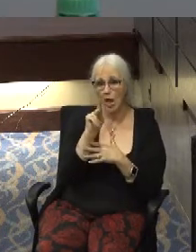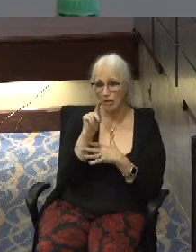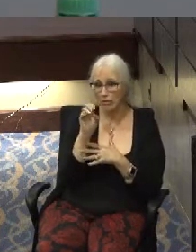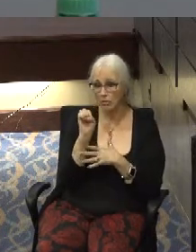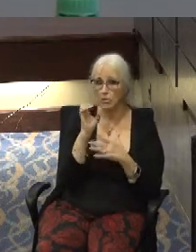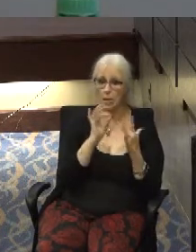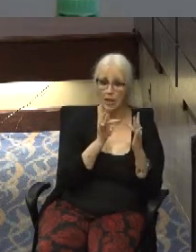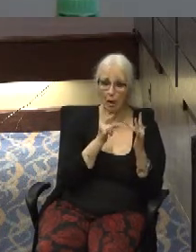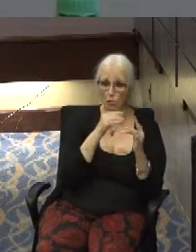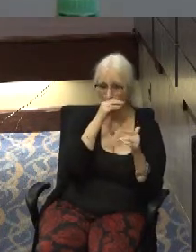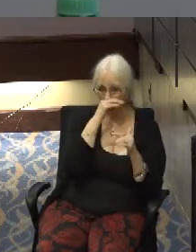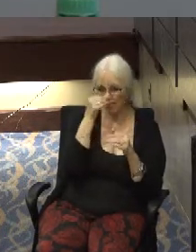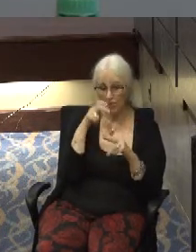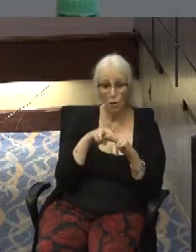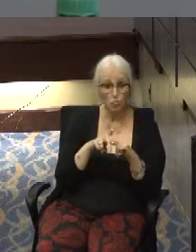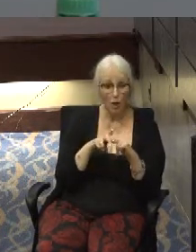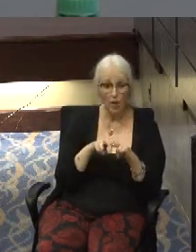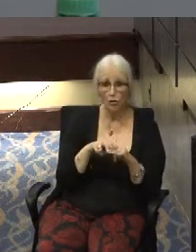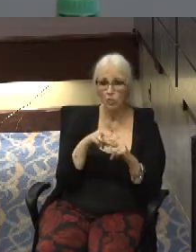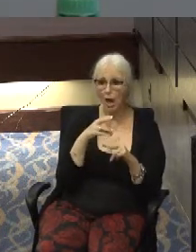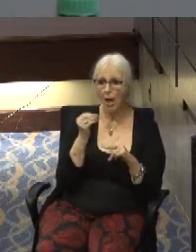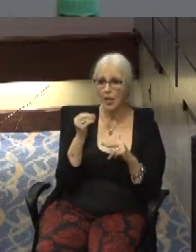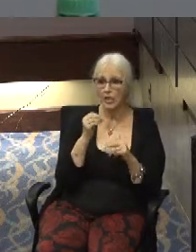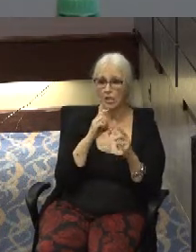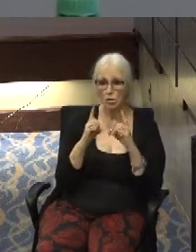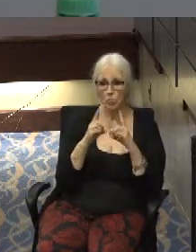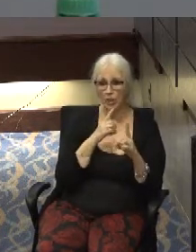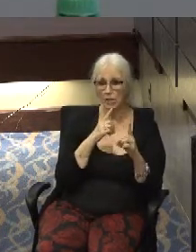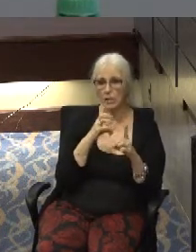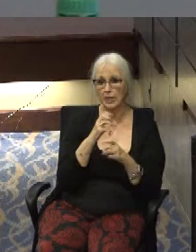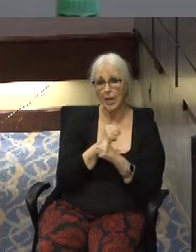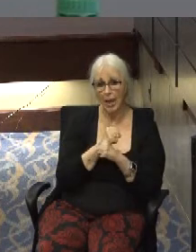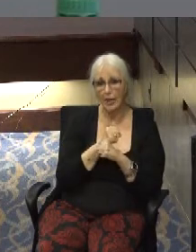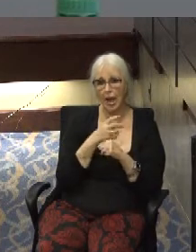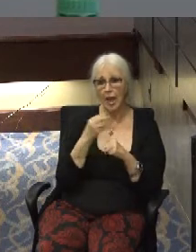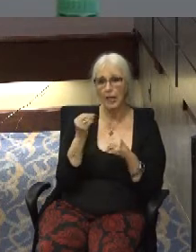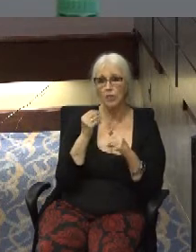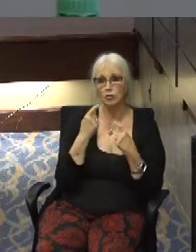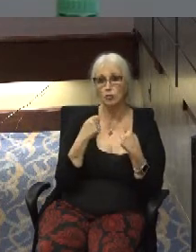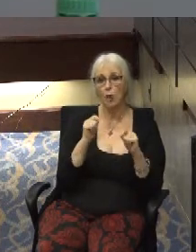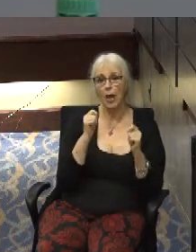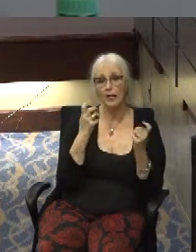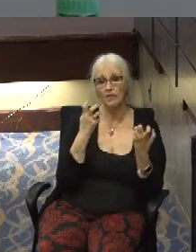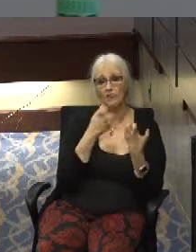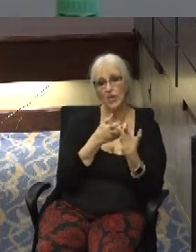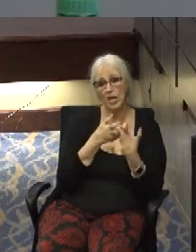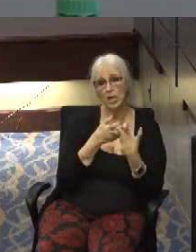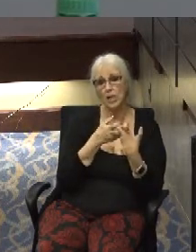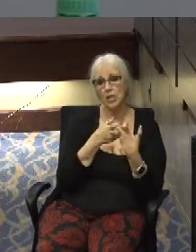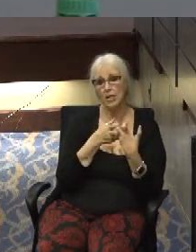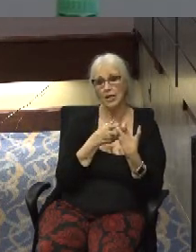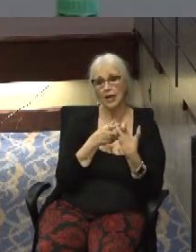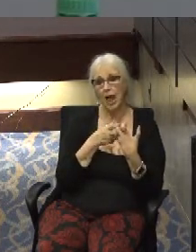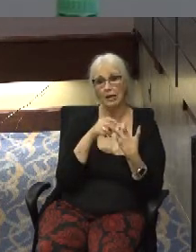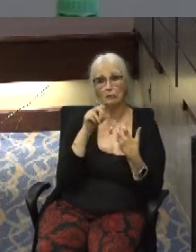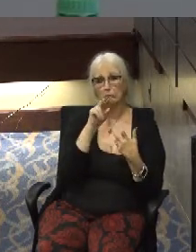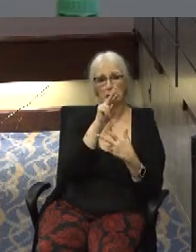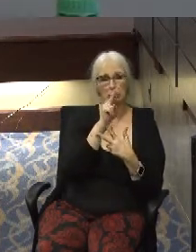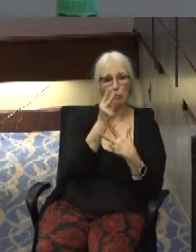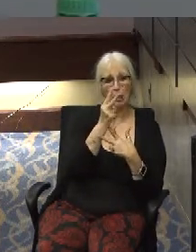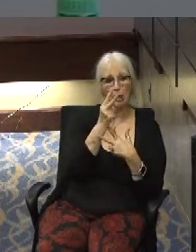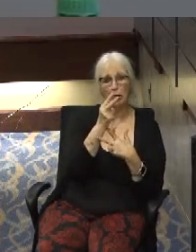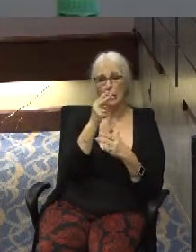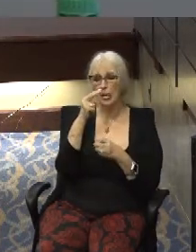networks, the ridership, kind of some of the direction it was taken, and instead of trying to fit a square peg into a round hole,